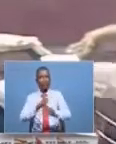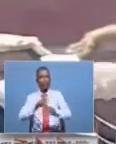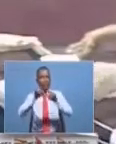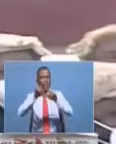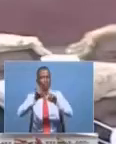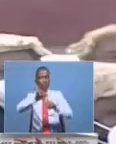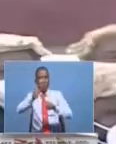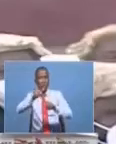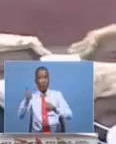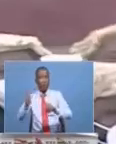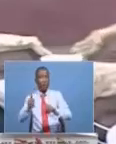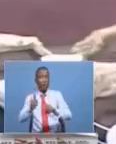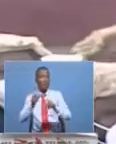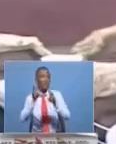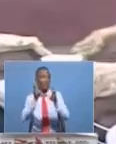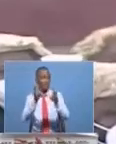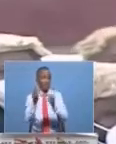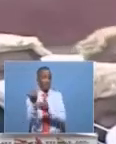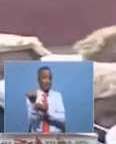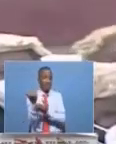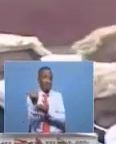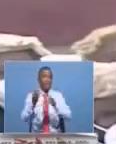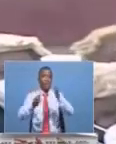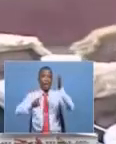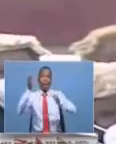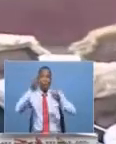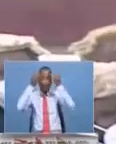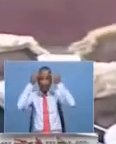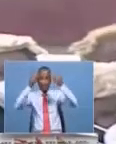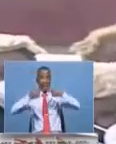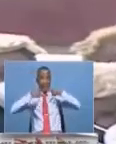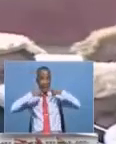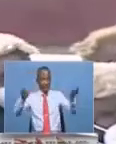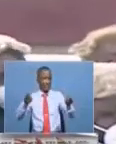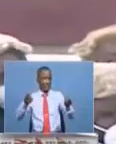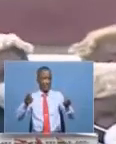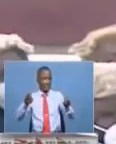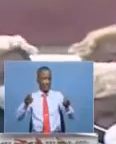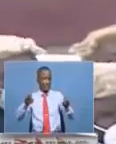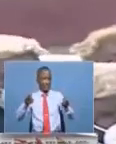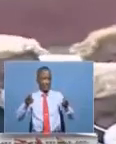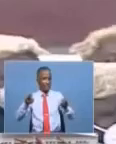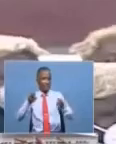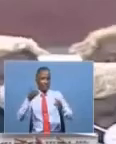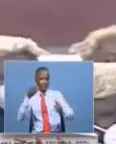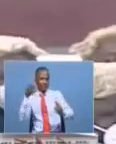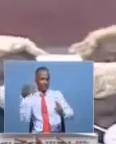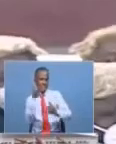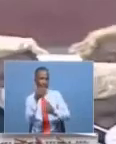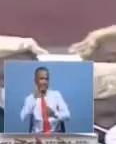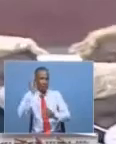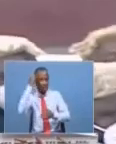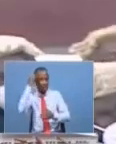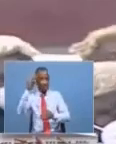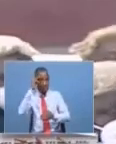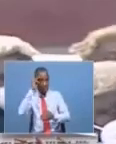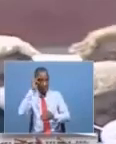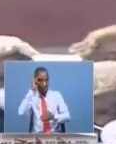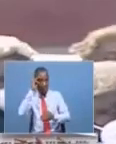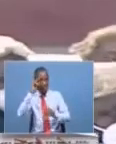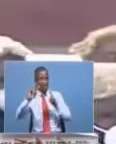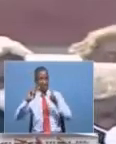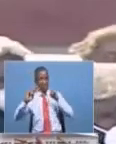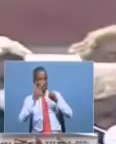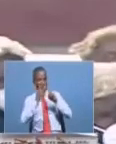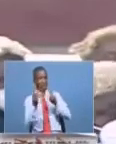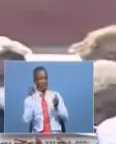depositions. When the court ruled against the petitioner, he filed a review and